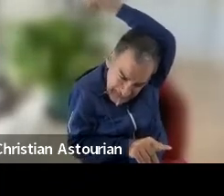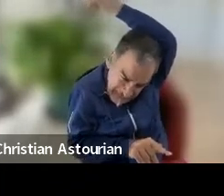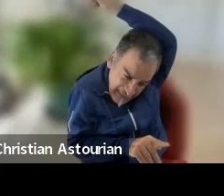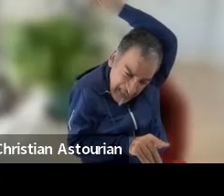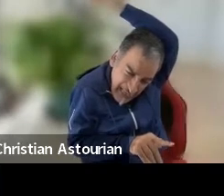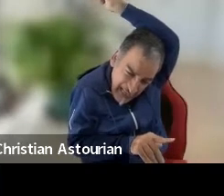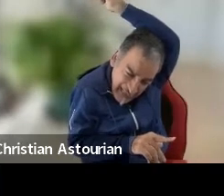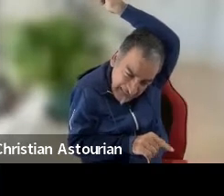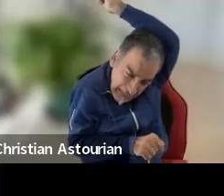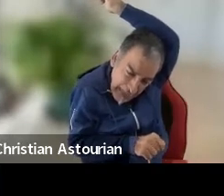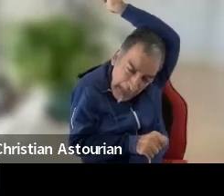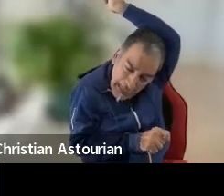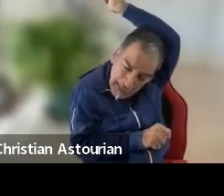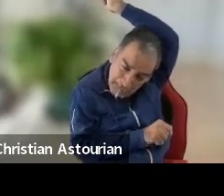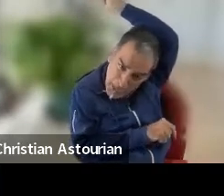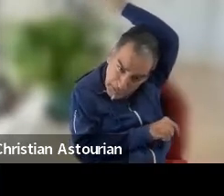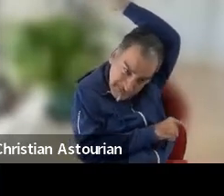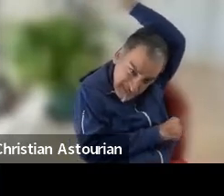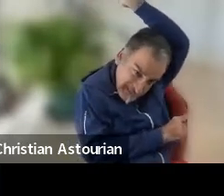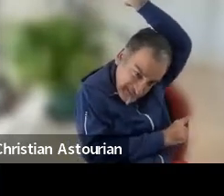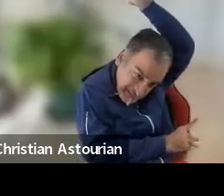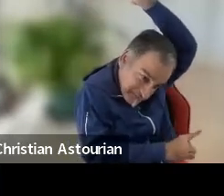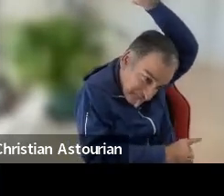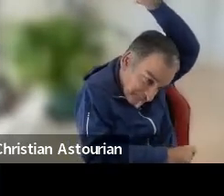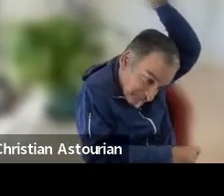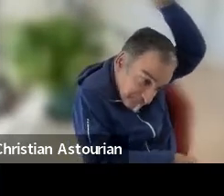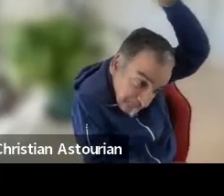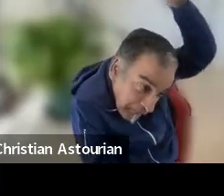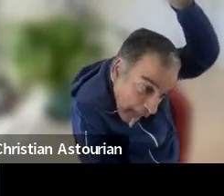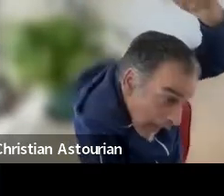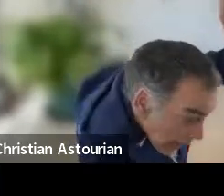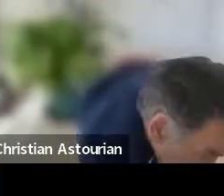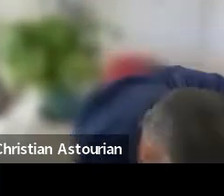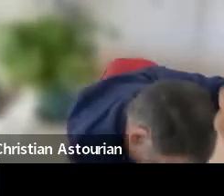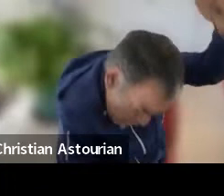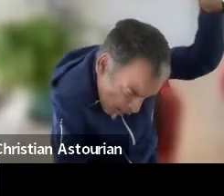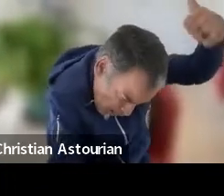present and emerging.